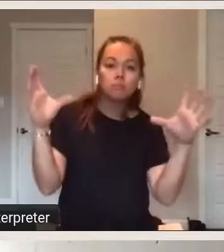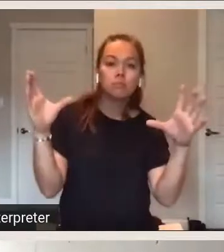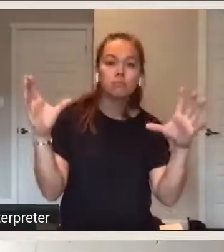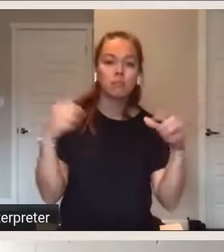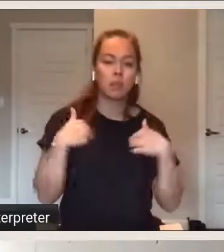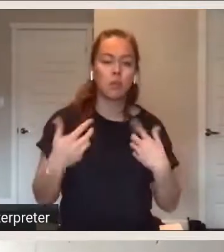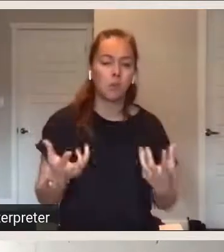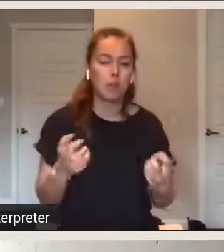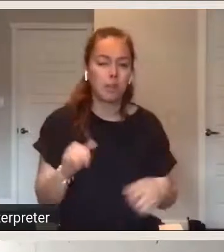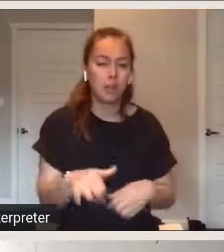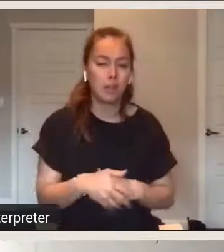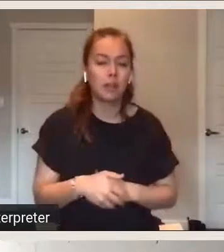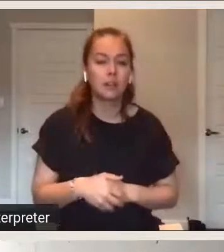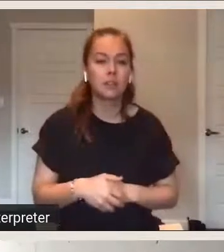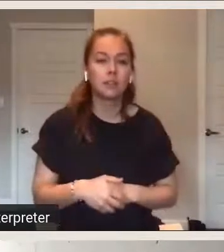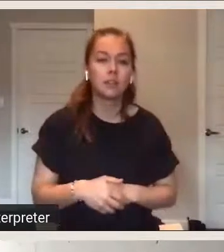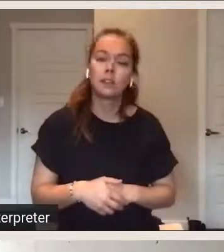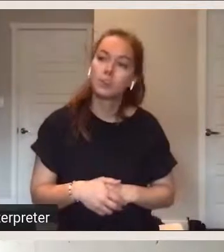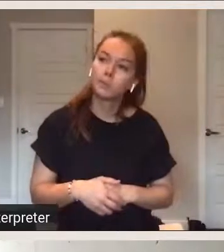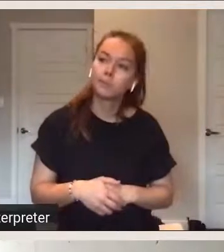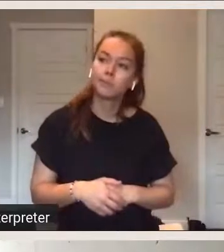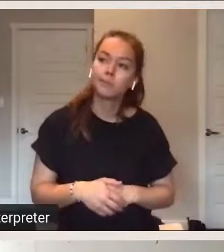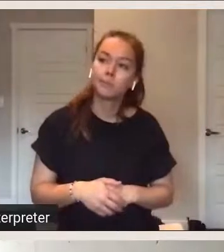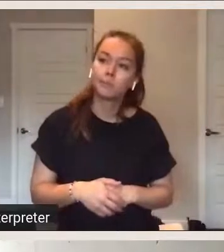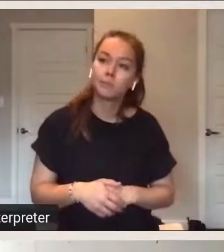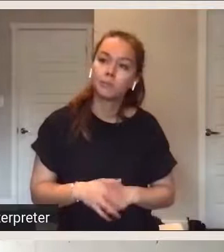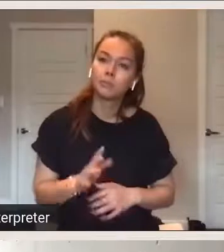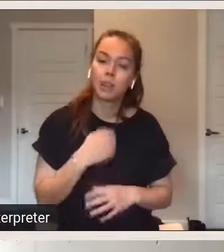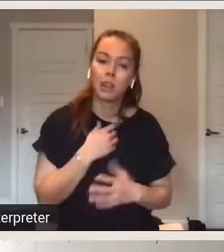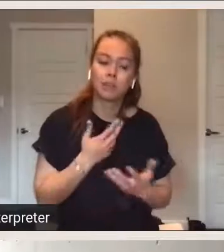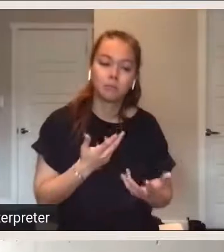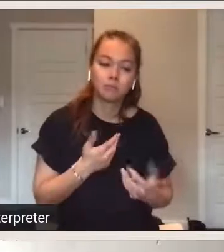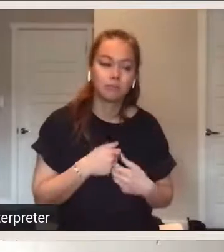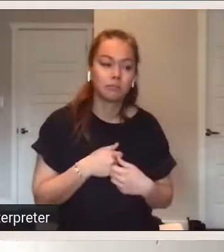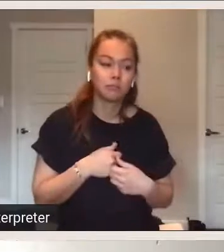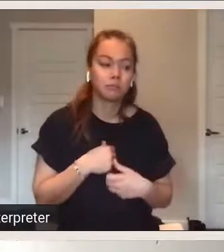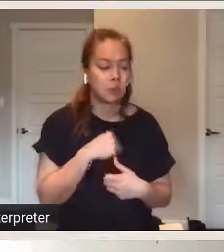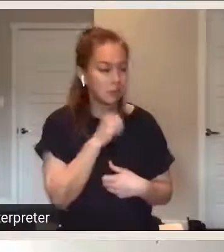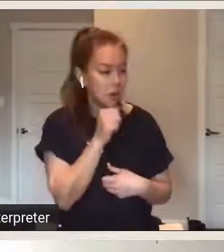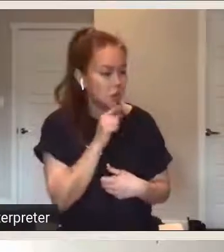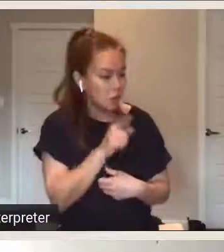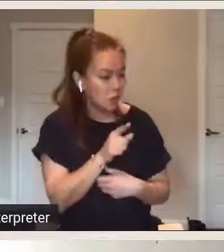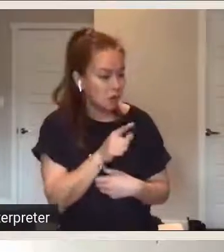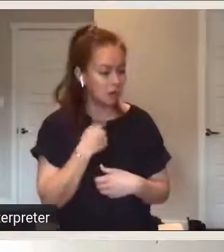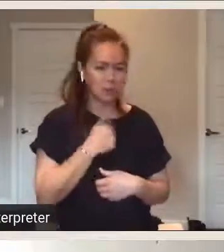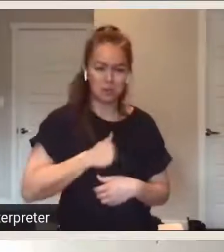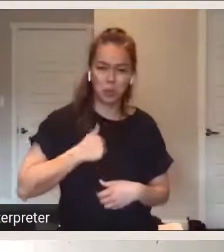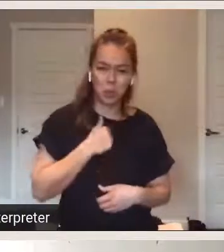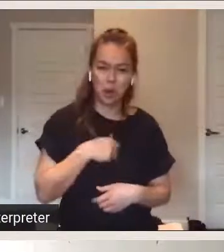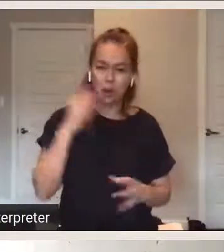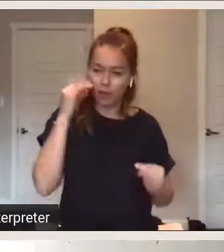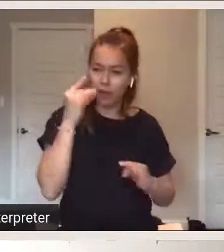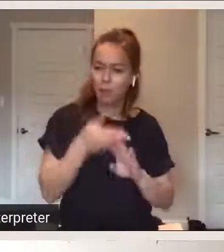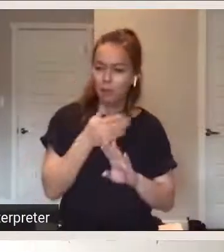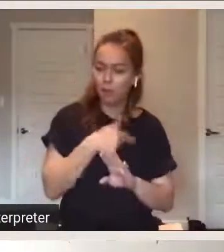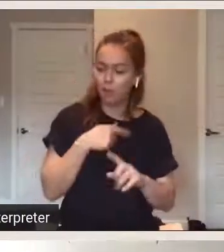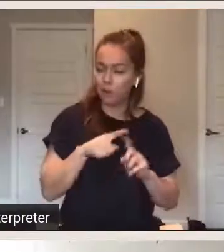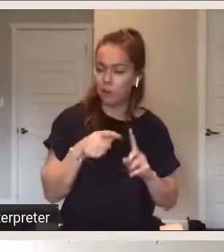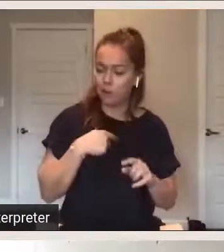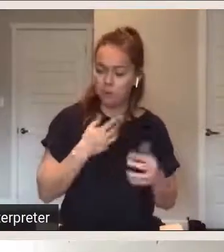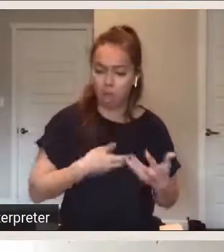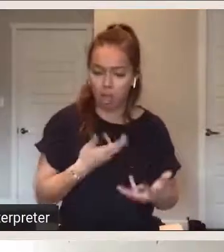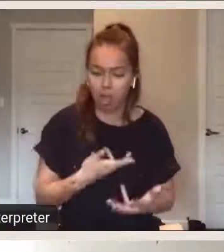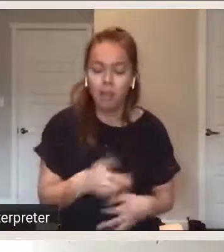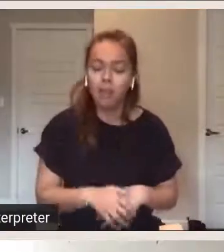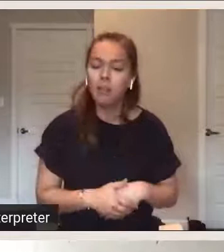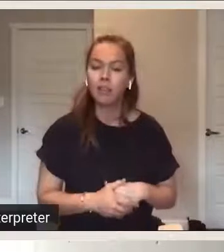I think it was also important. I like thought about this. It's okay. But because there's like